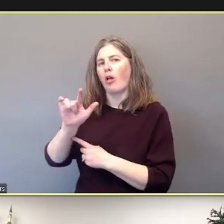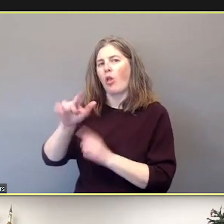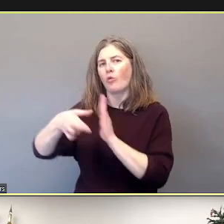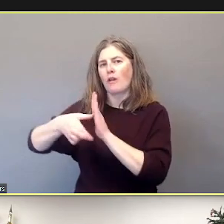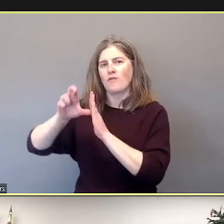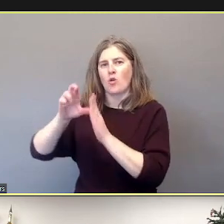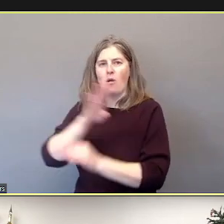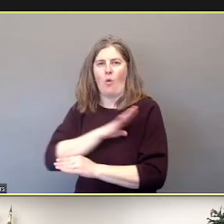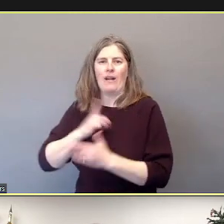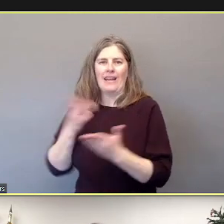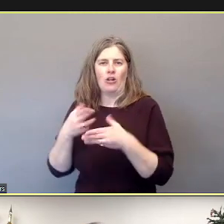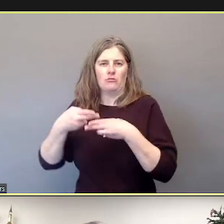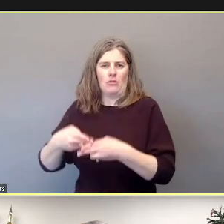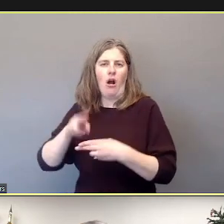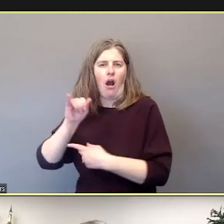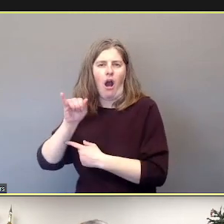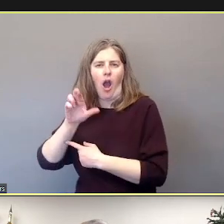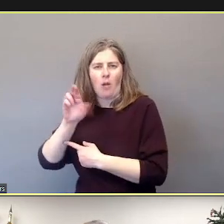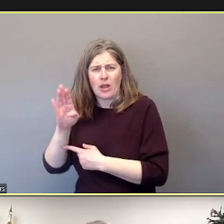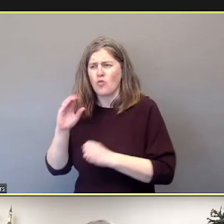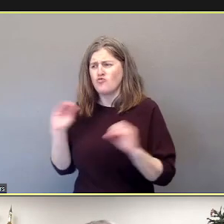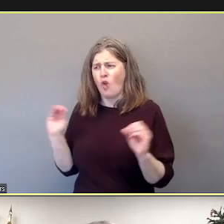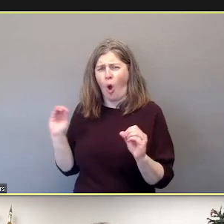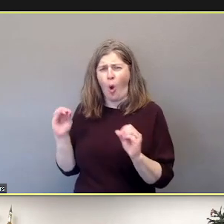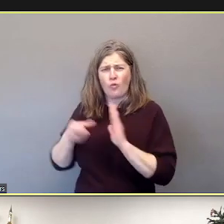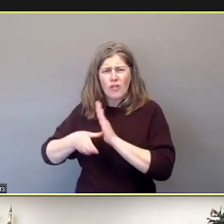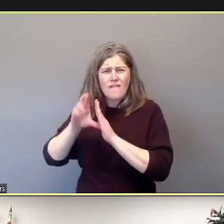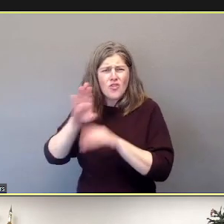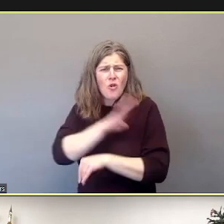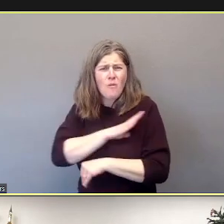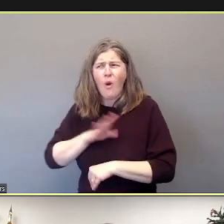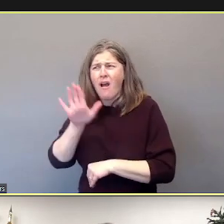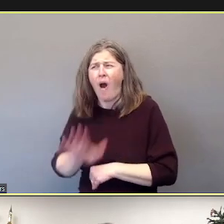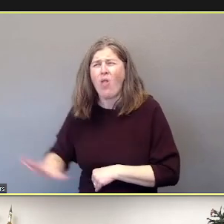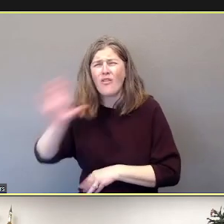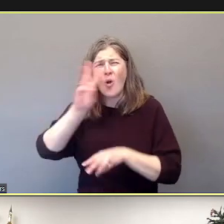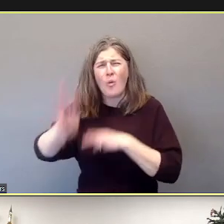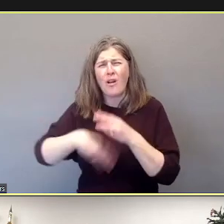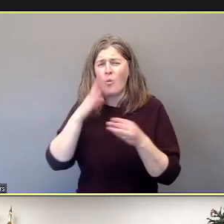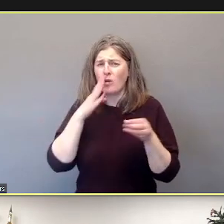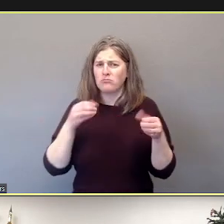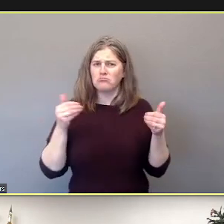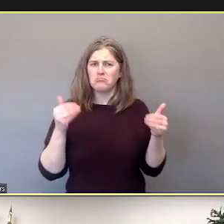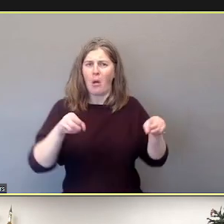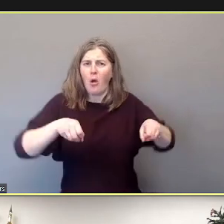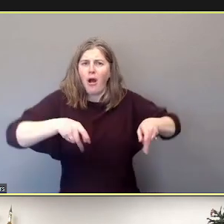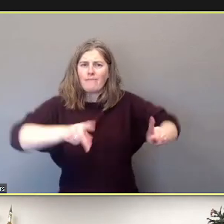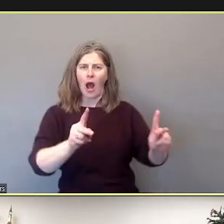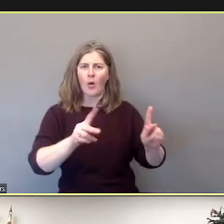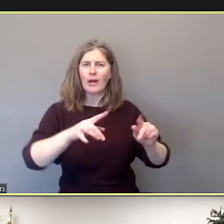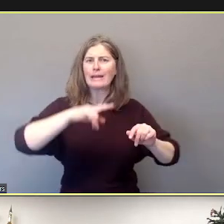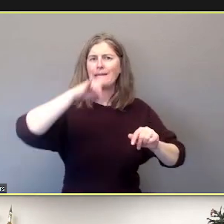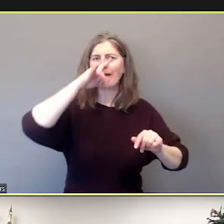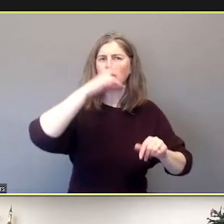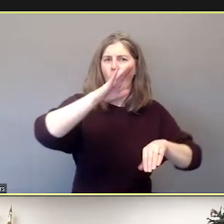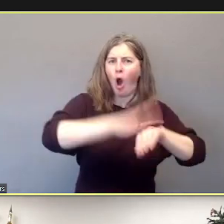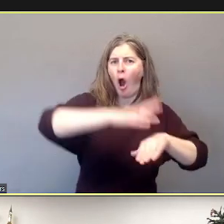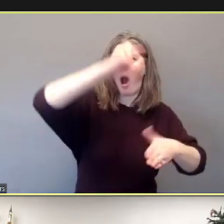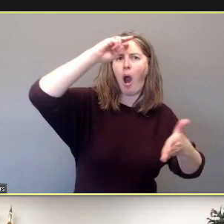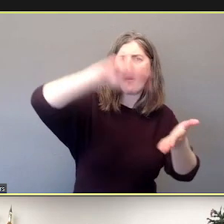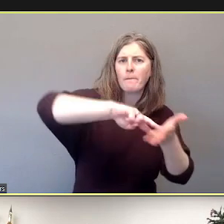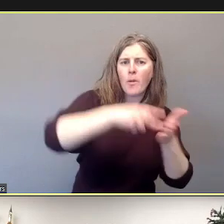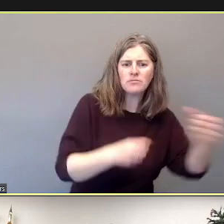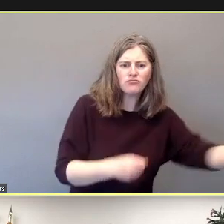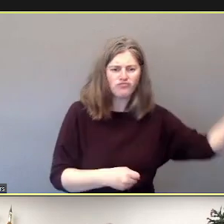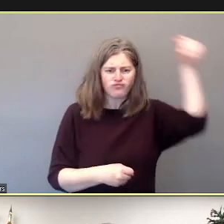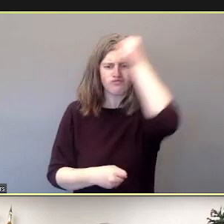of New Mexico. No institutional review board in the world would allow a study where kids were purposely put in a situation